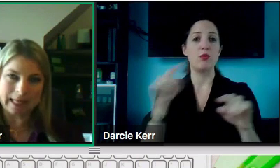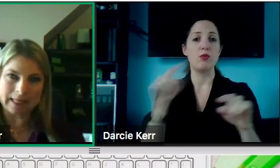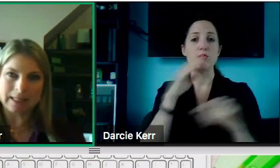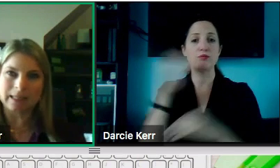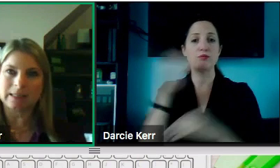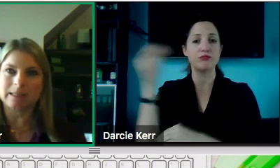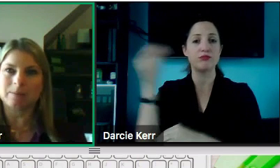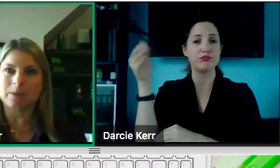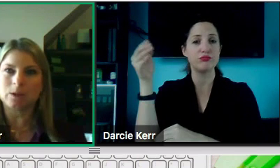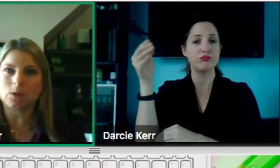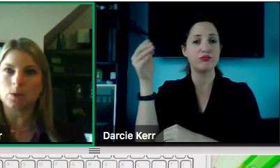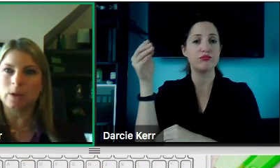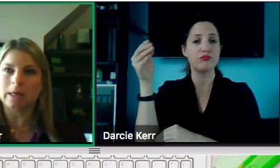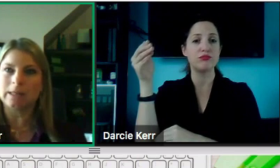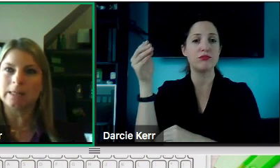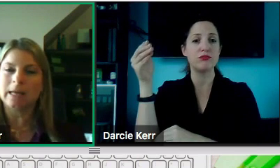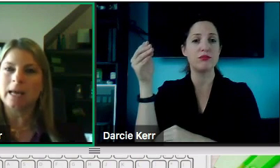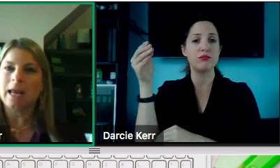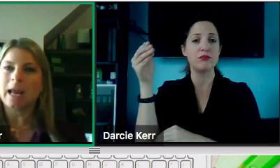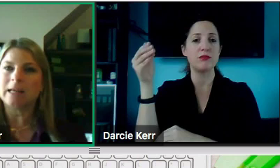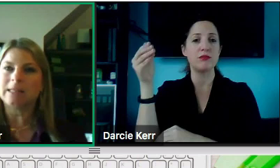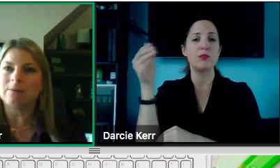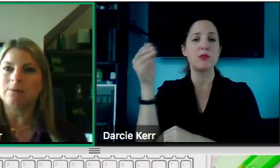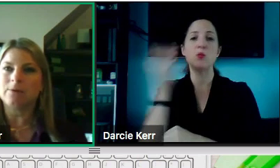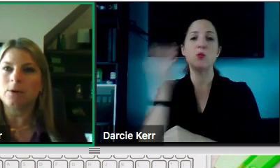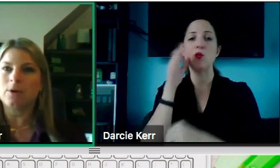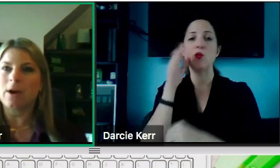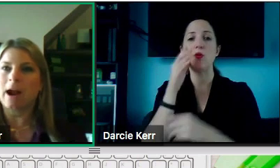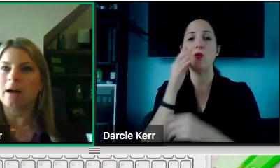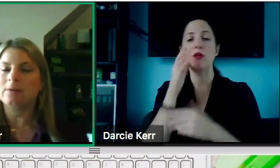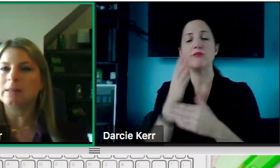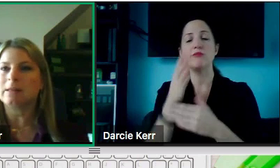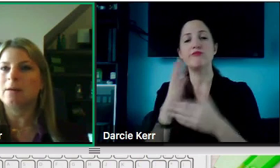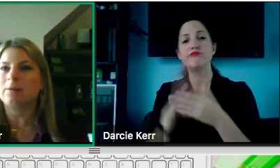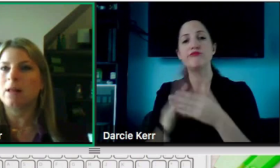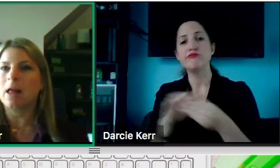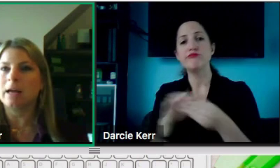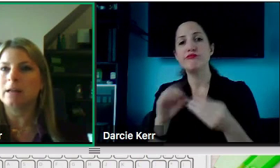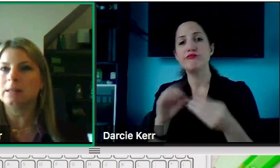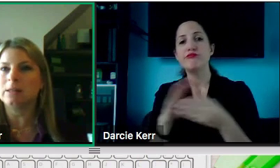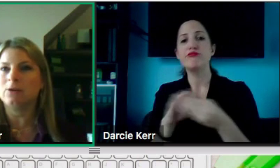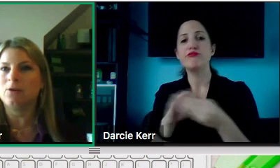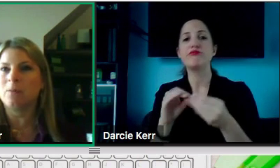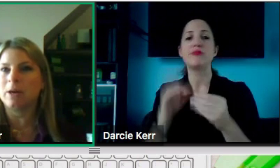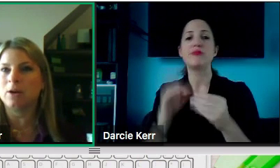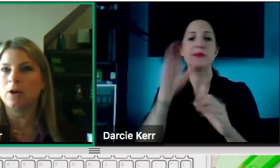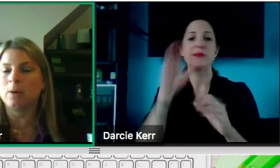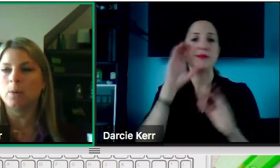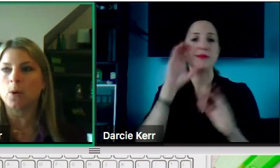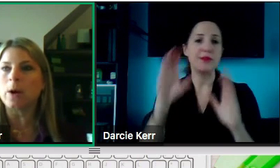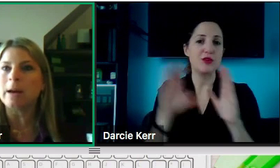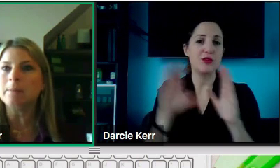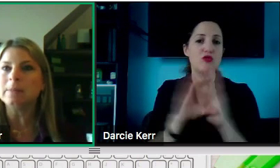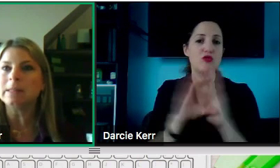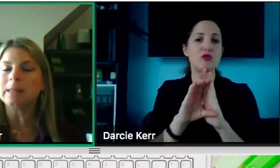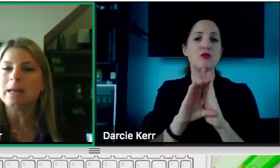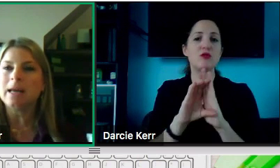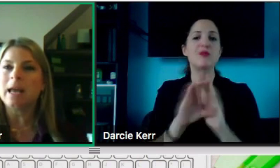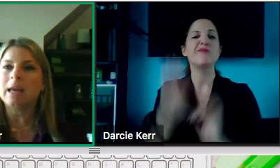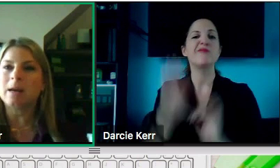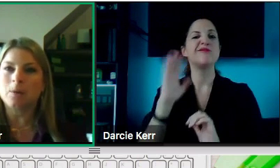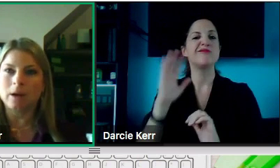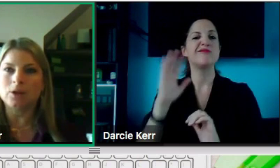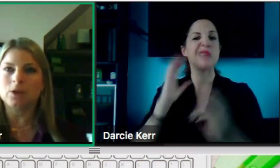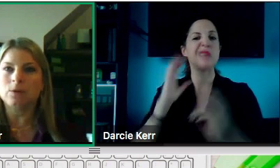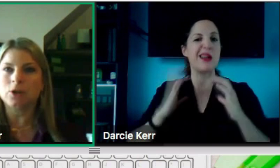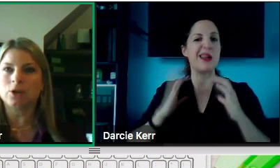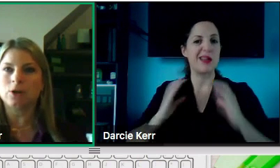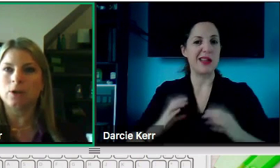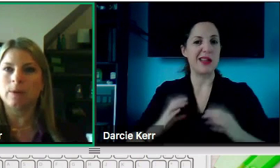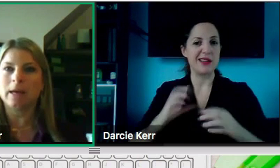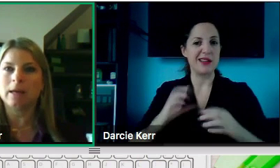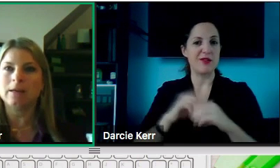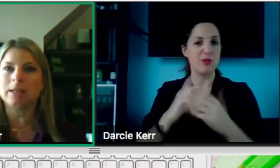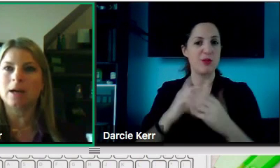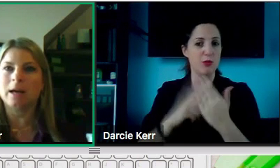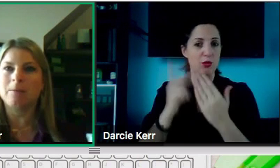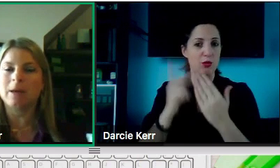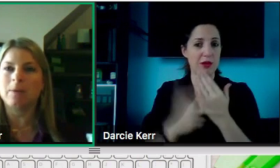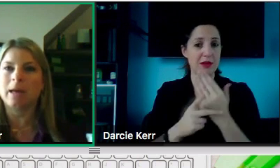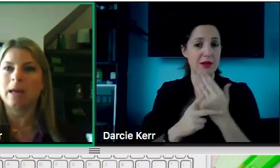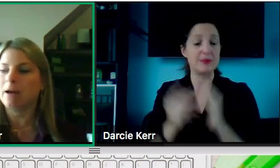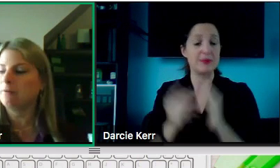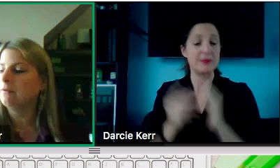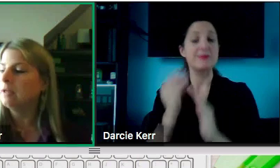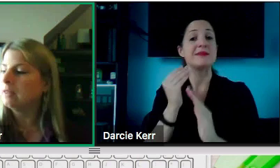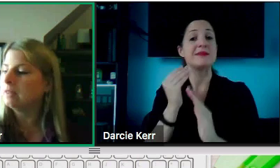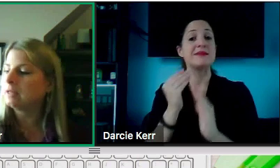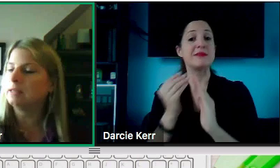be presenting some stories and some photographs of clients who have been in our programs. And I want to assure you ahead of